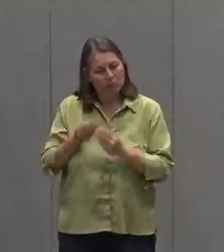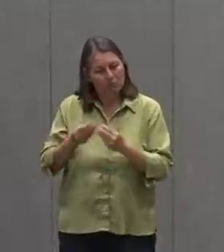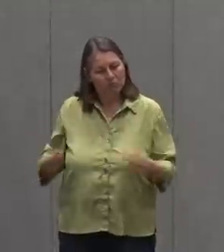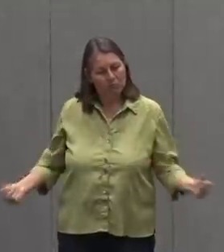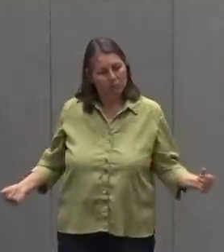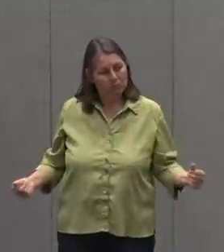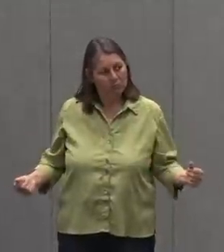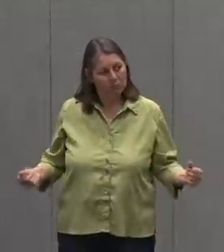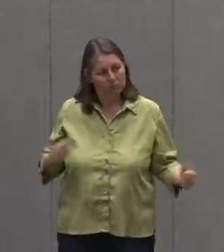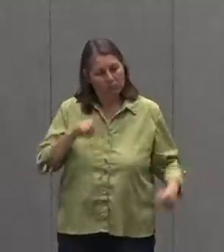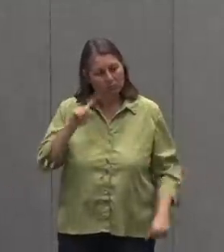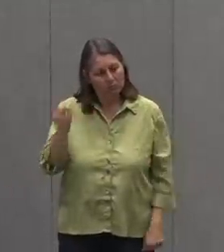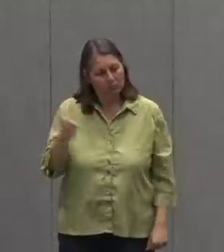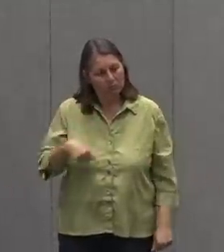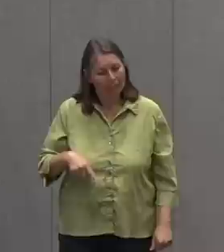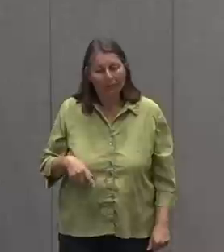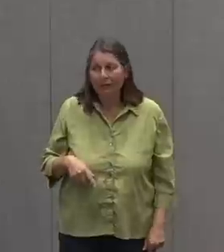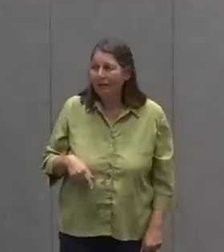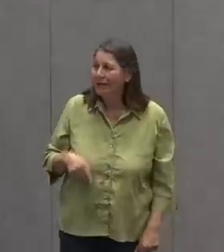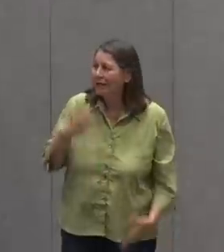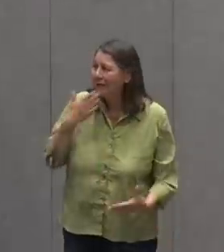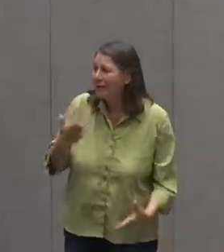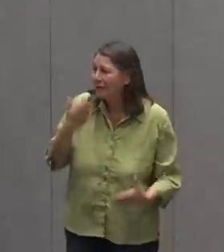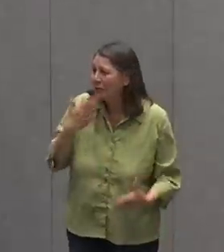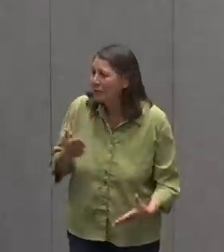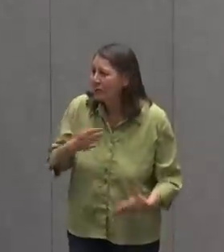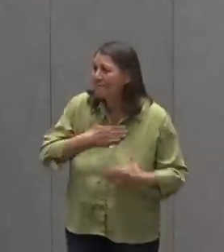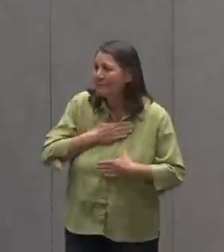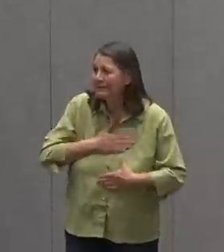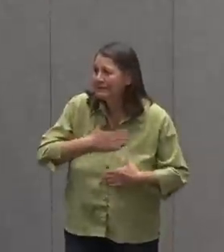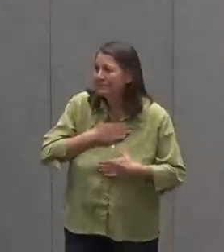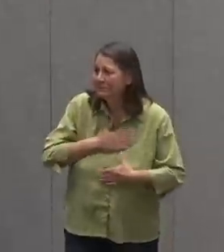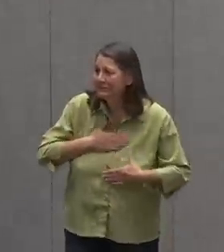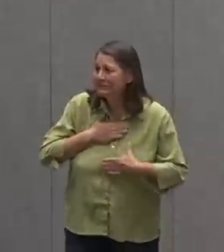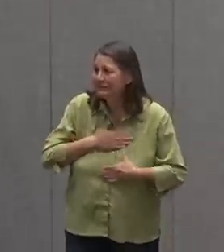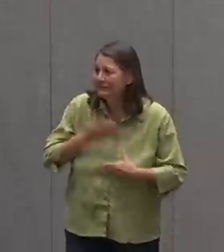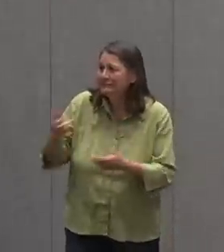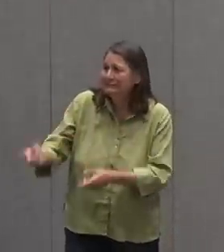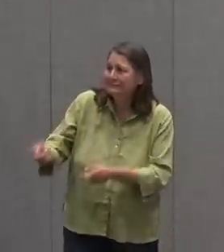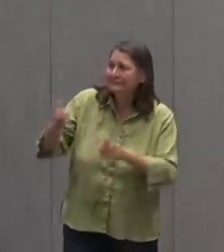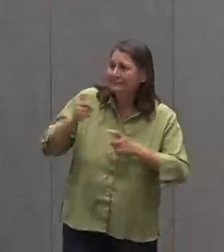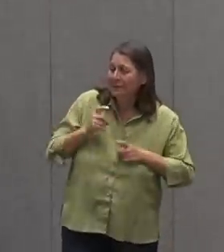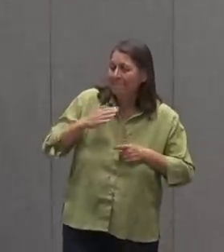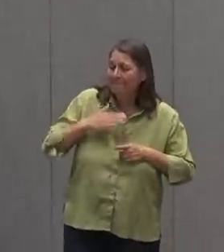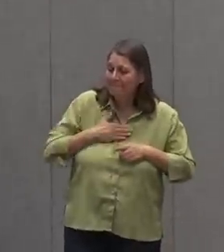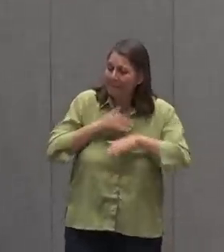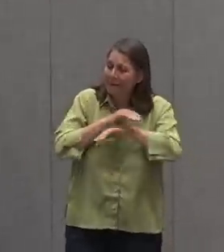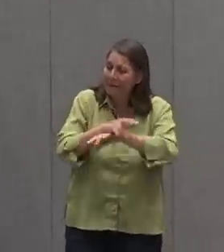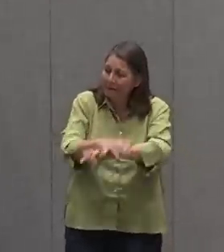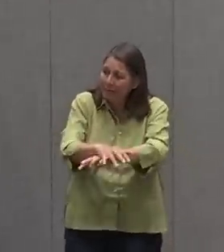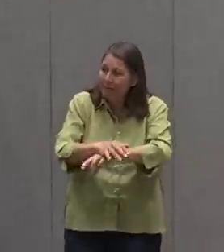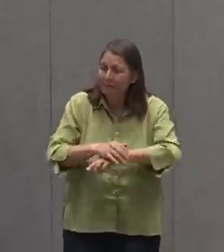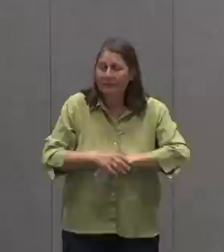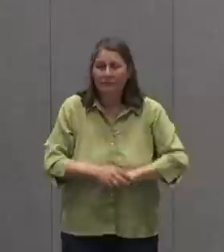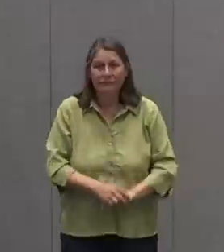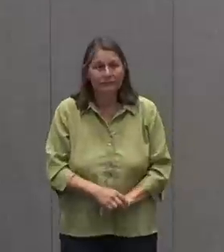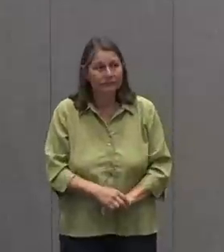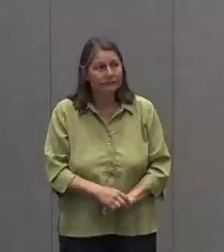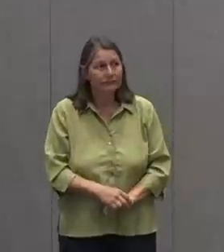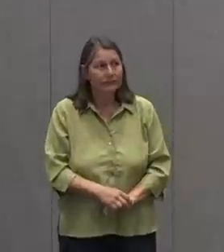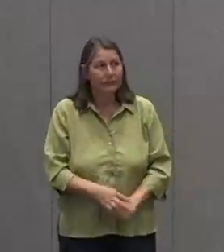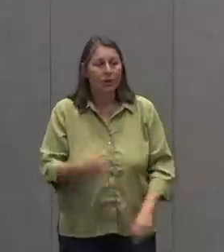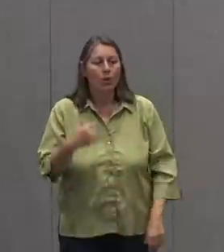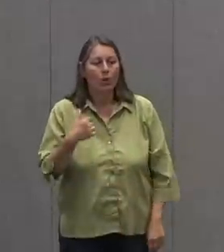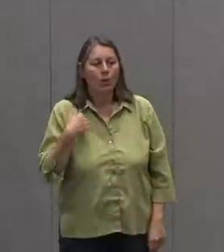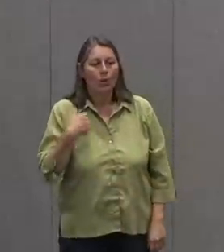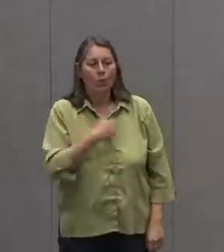Thank you. Oh, please, please, please return my 8-legged friends. We